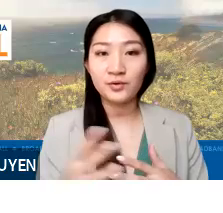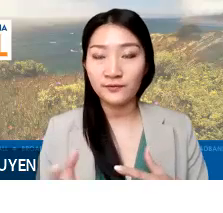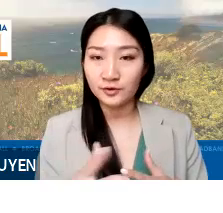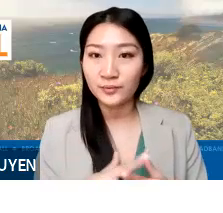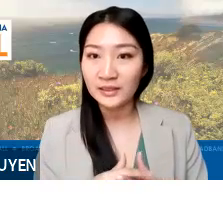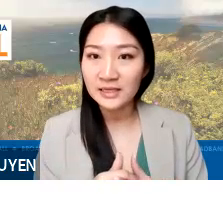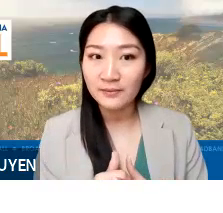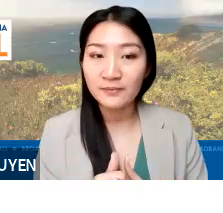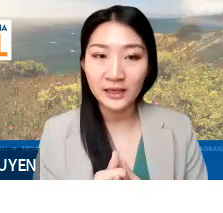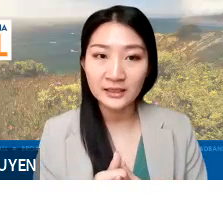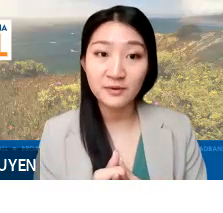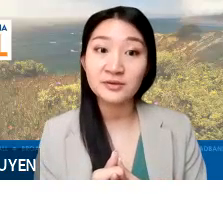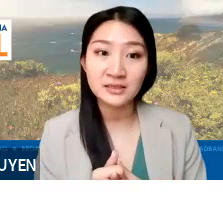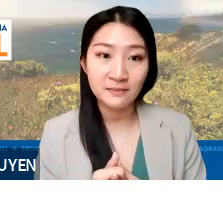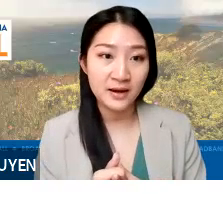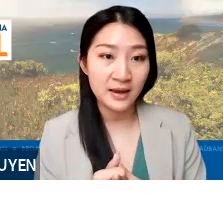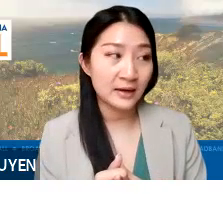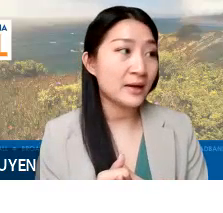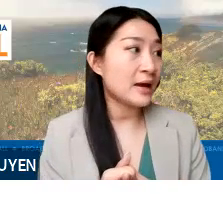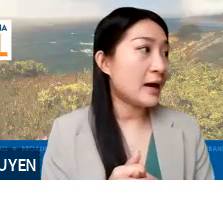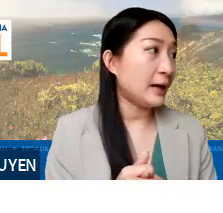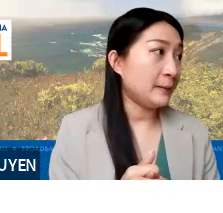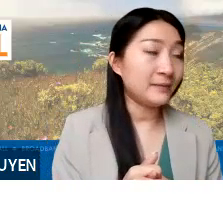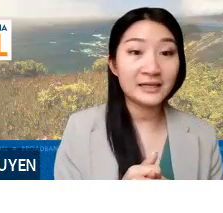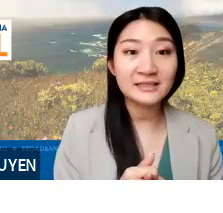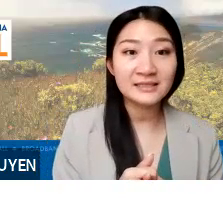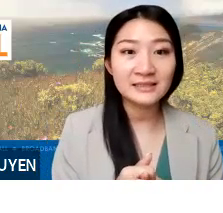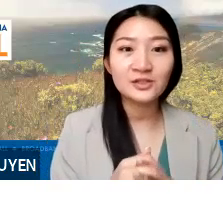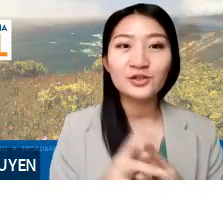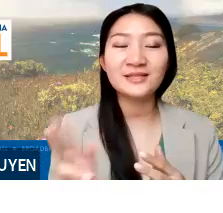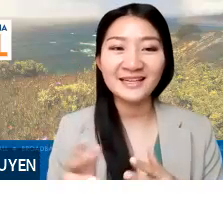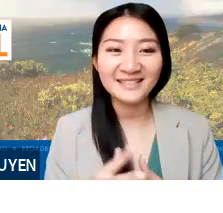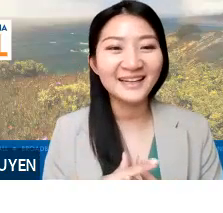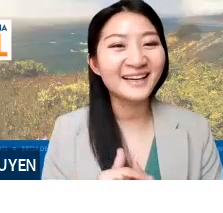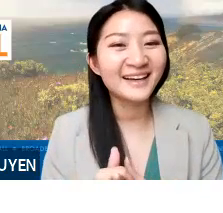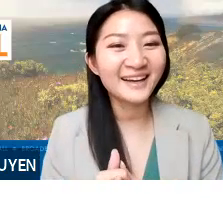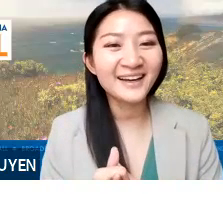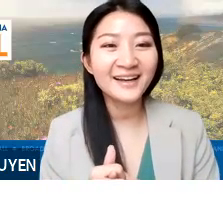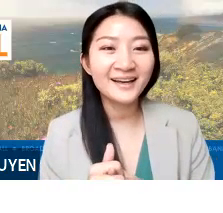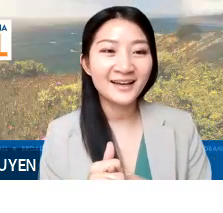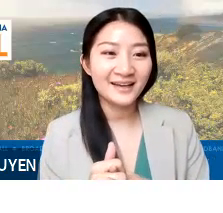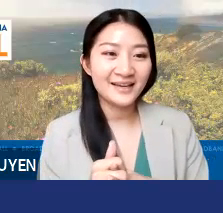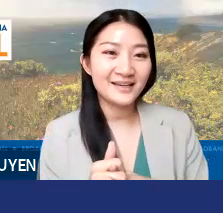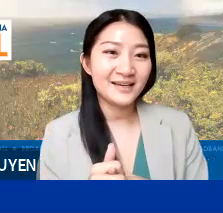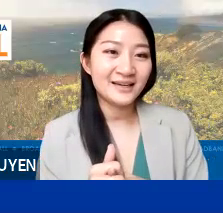the 3 or the virtual ones they would like to participate in. Next 2 slides.